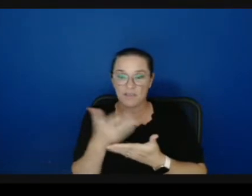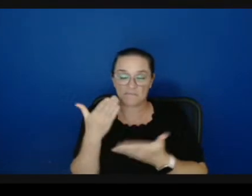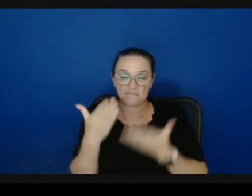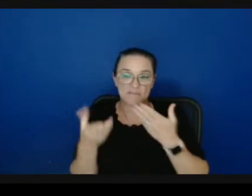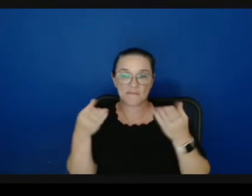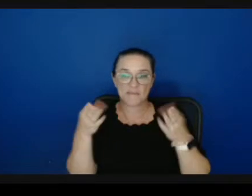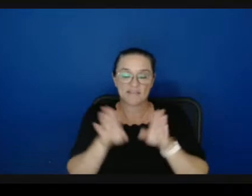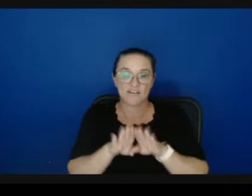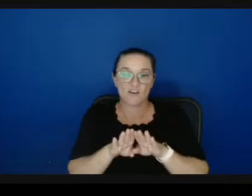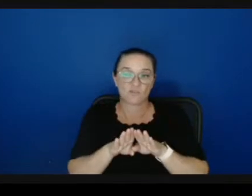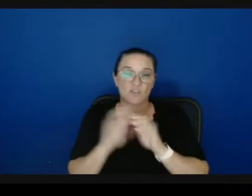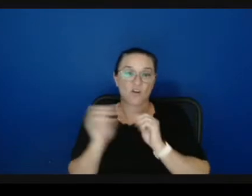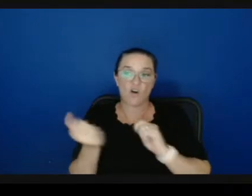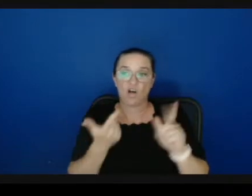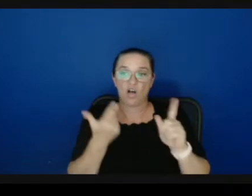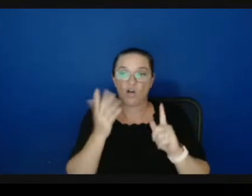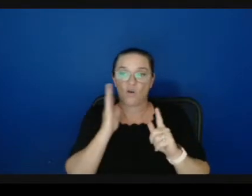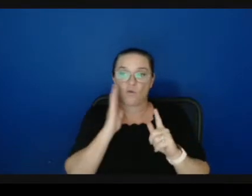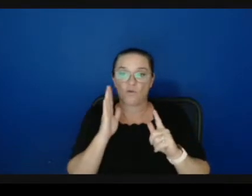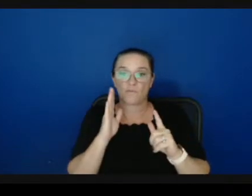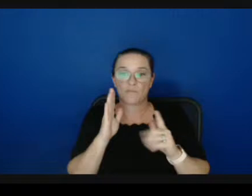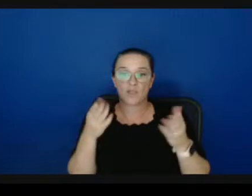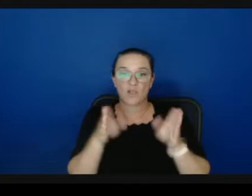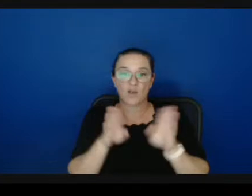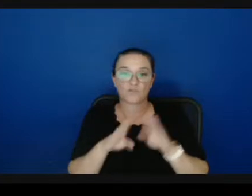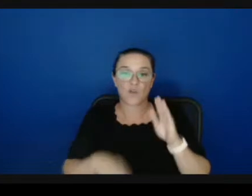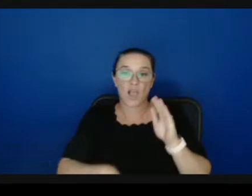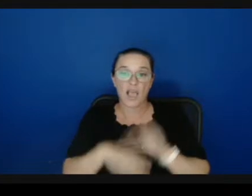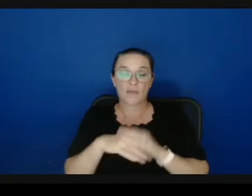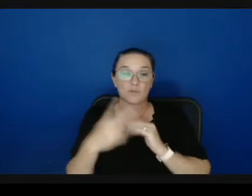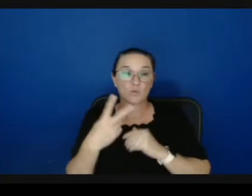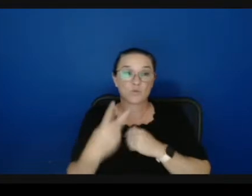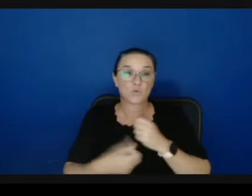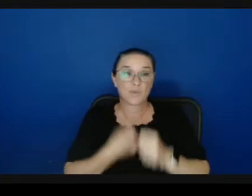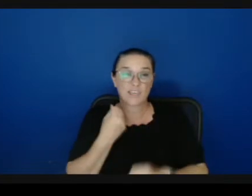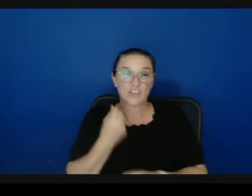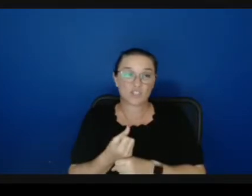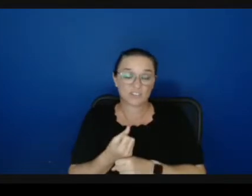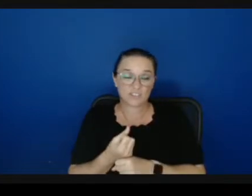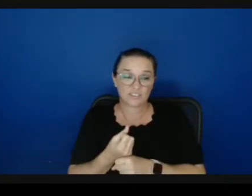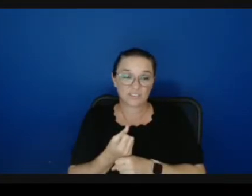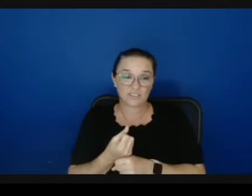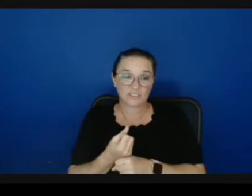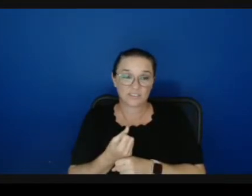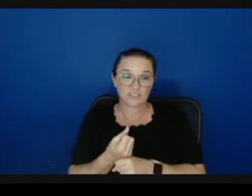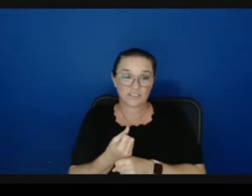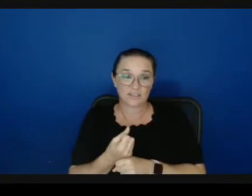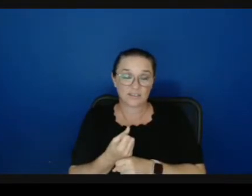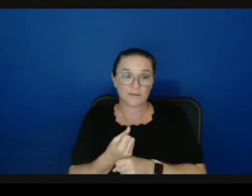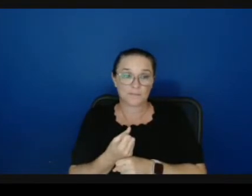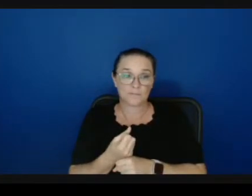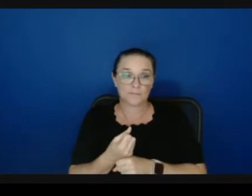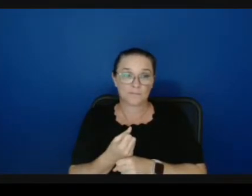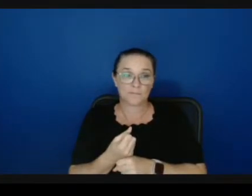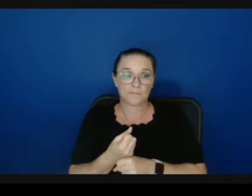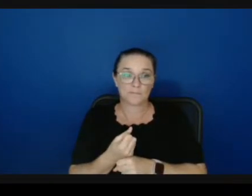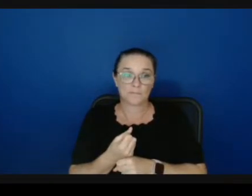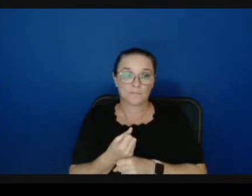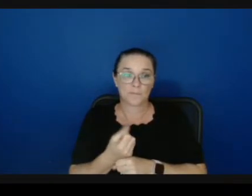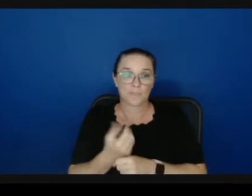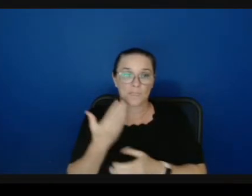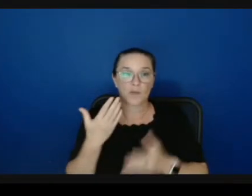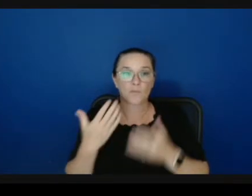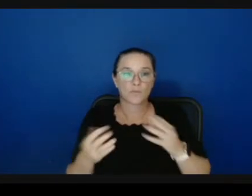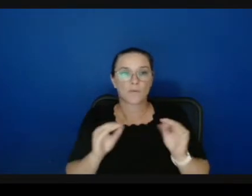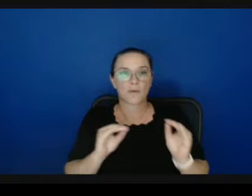All of it closed for up to 2 years when construction and expansion begins. and they will likely relocate many